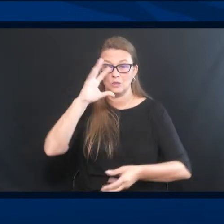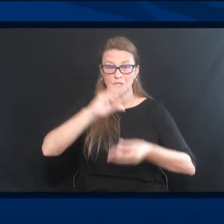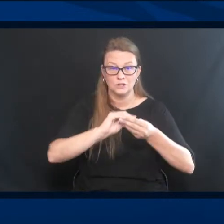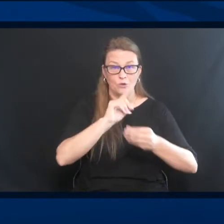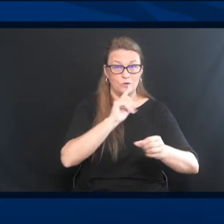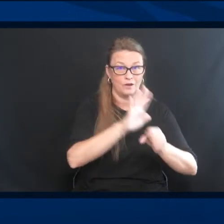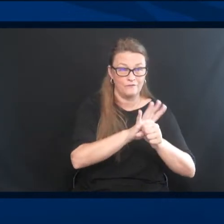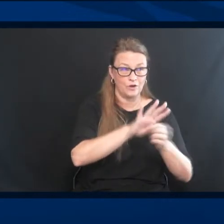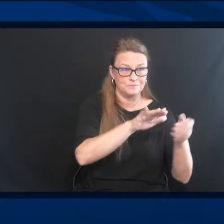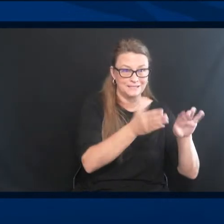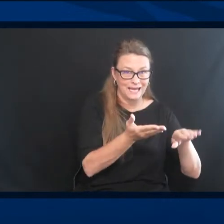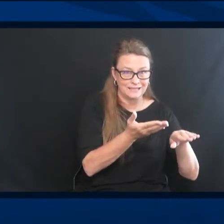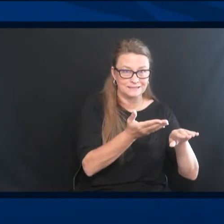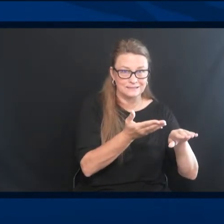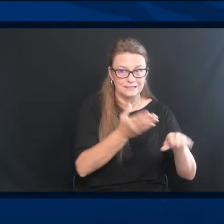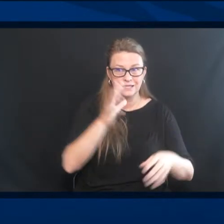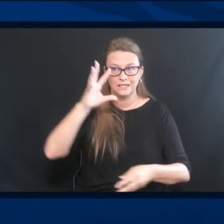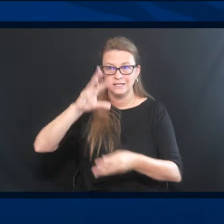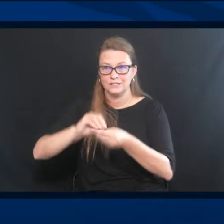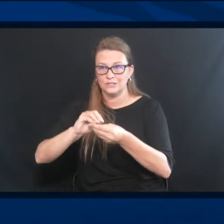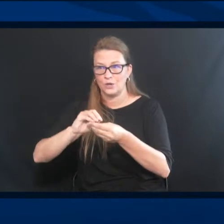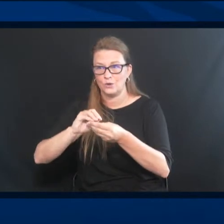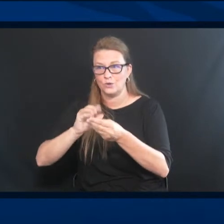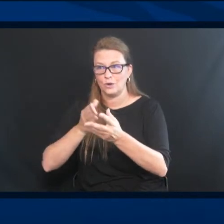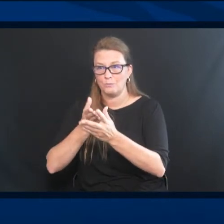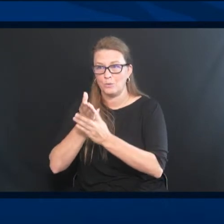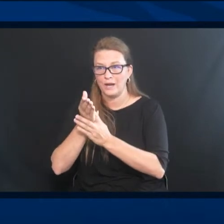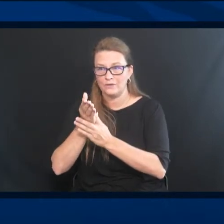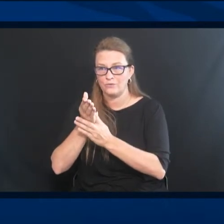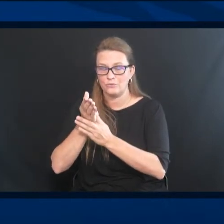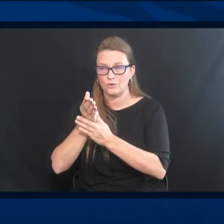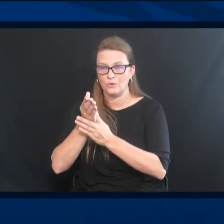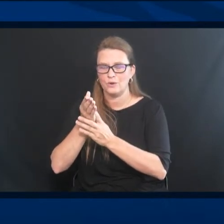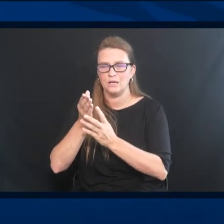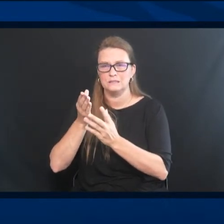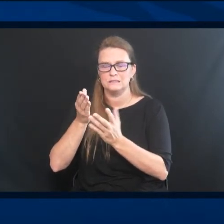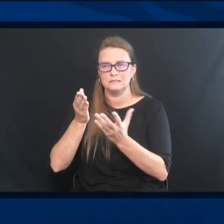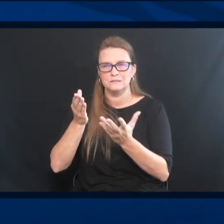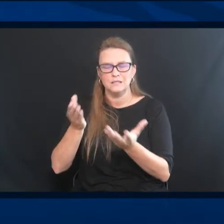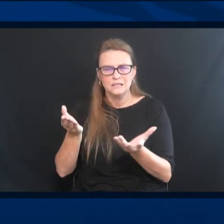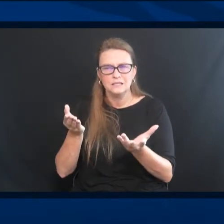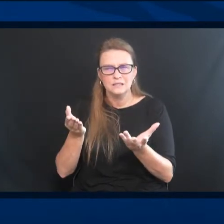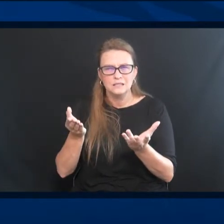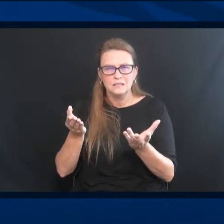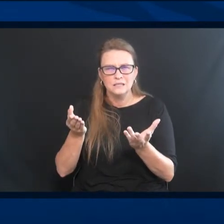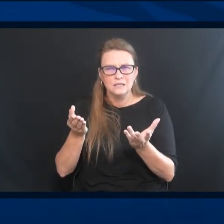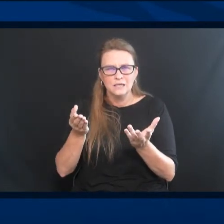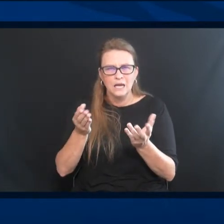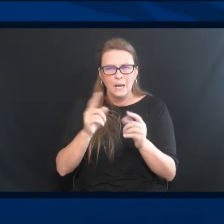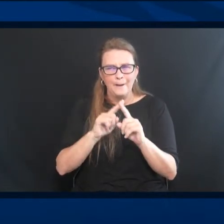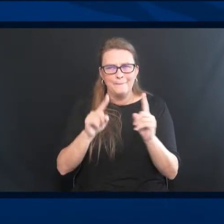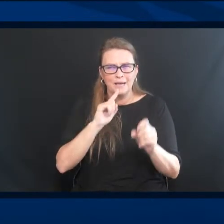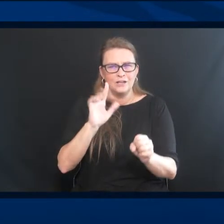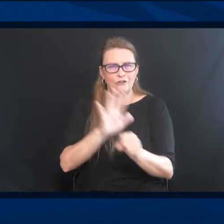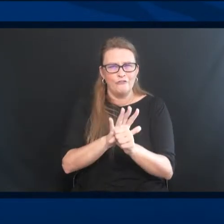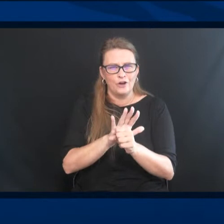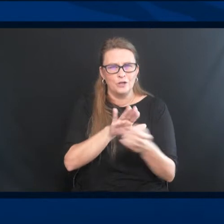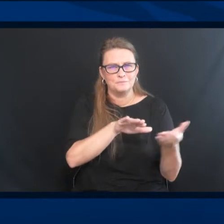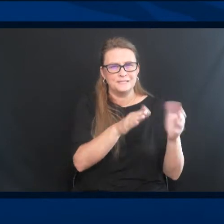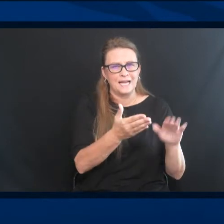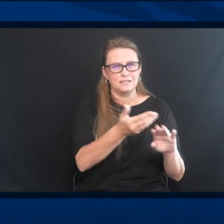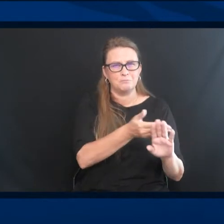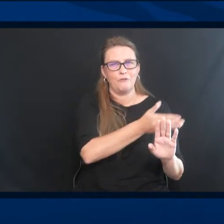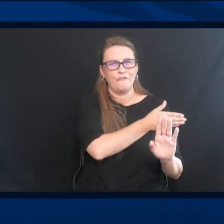confirmed deaths and total number of breakthrough deaths, but the confirmed deaths before the